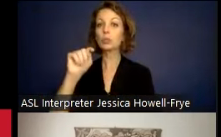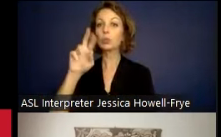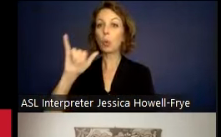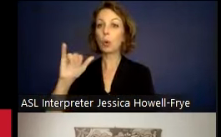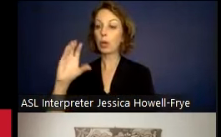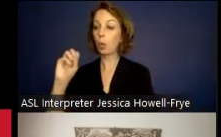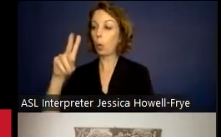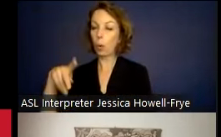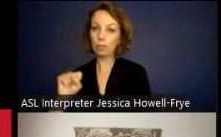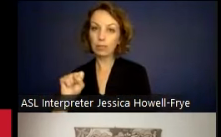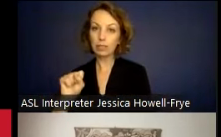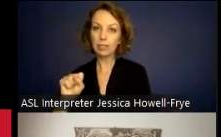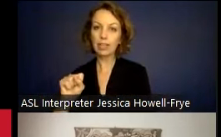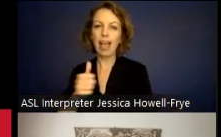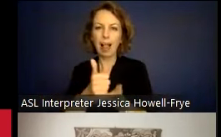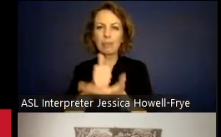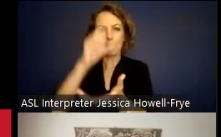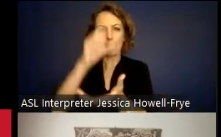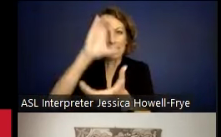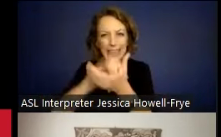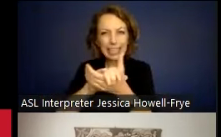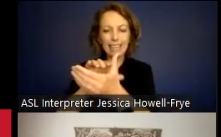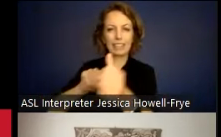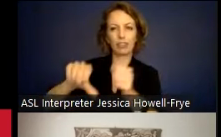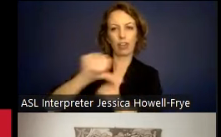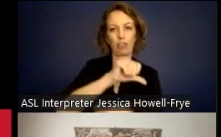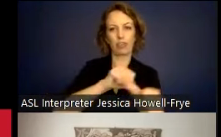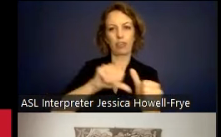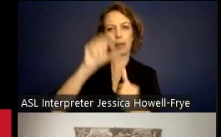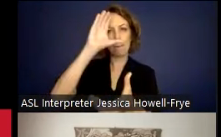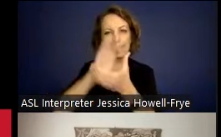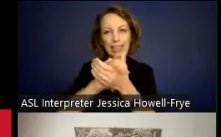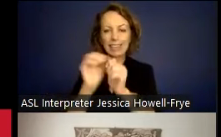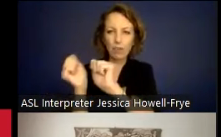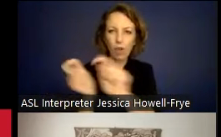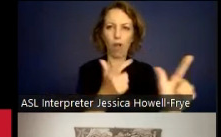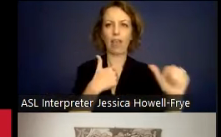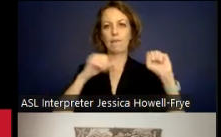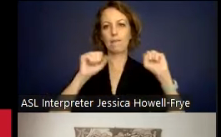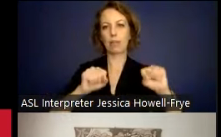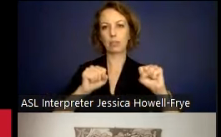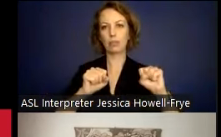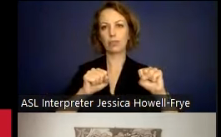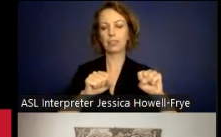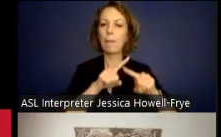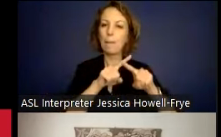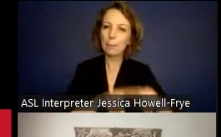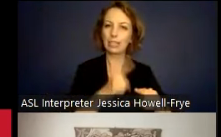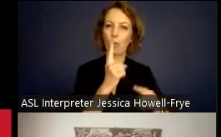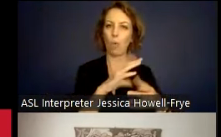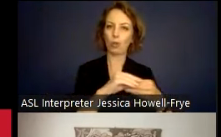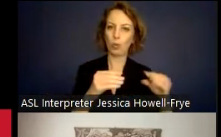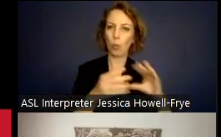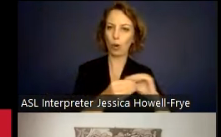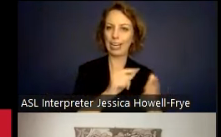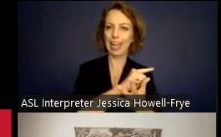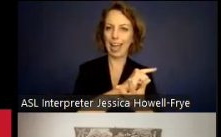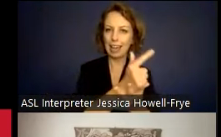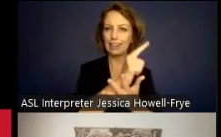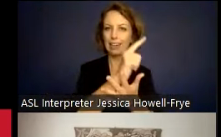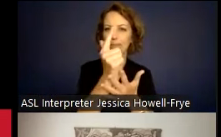in each other by illuminating the humanity and possibility in all of us, one story at a time. And I can't think of a time